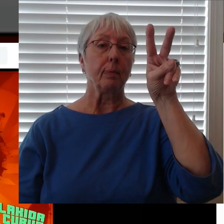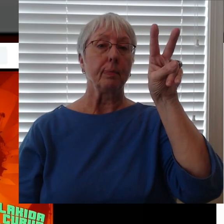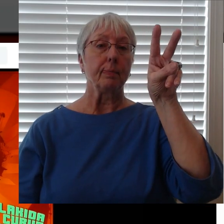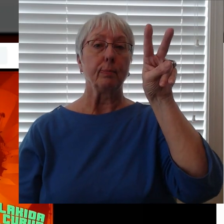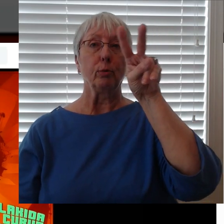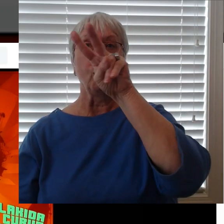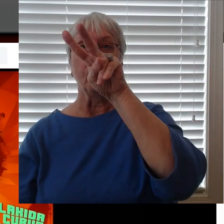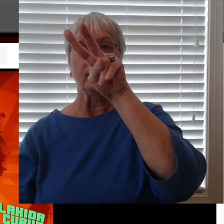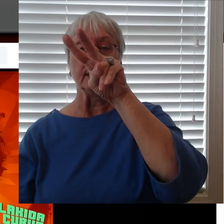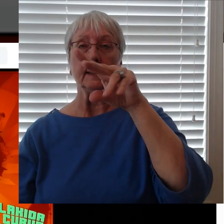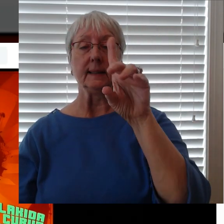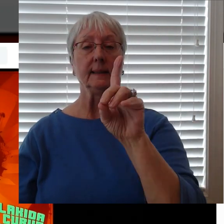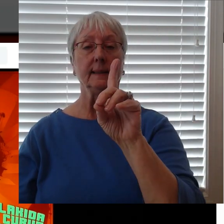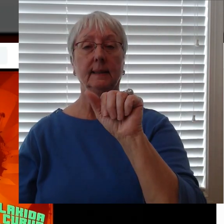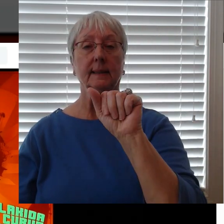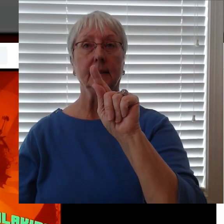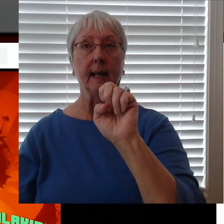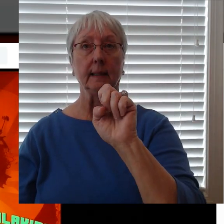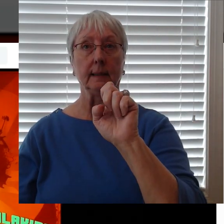of red.